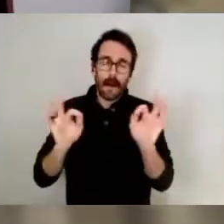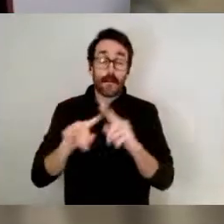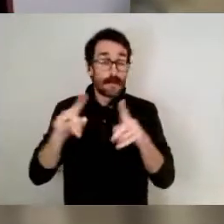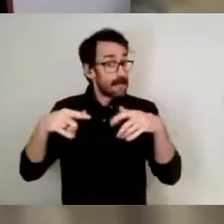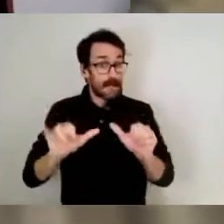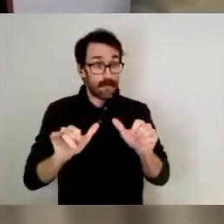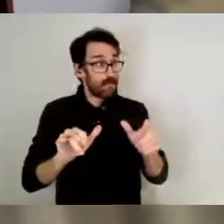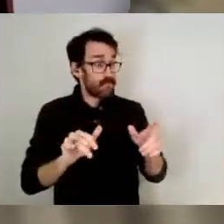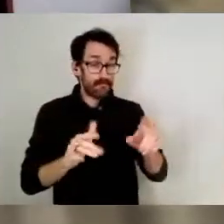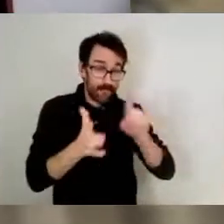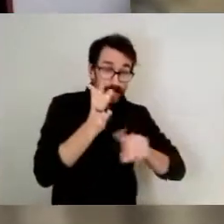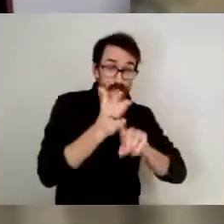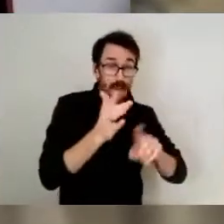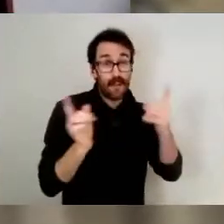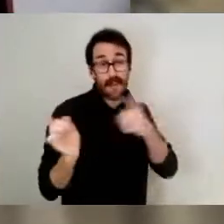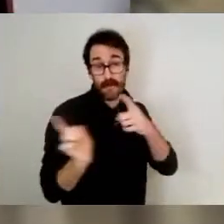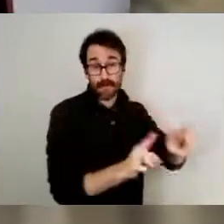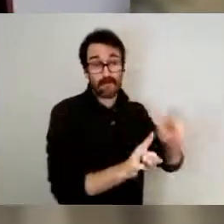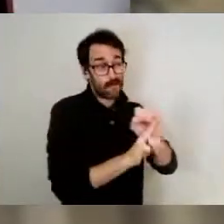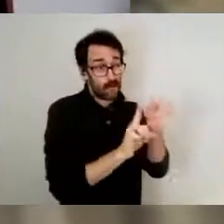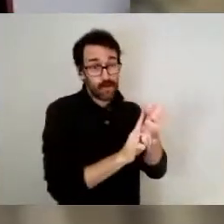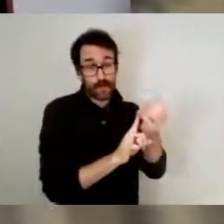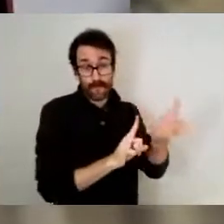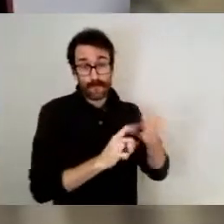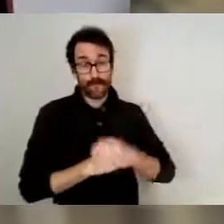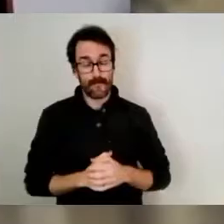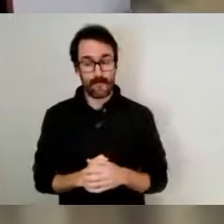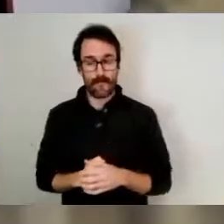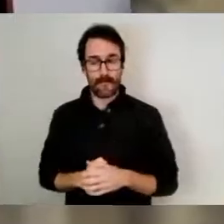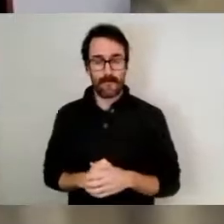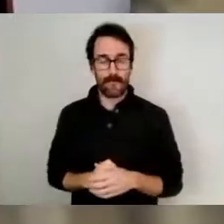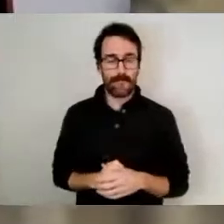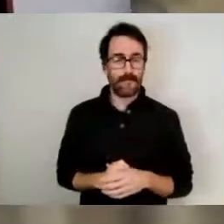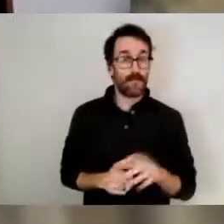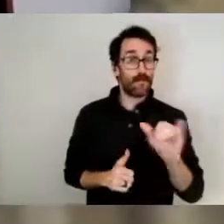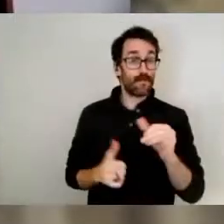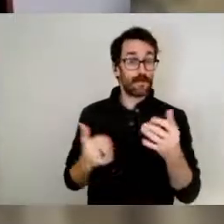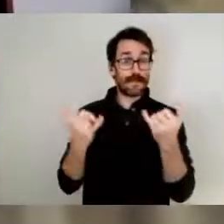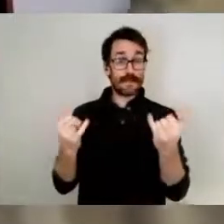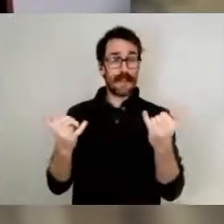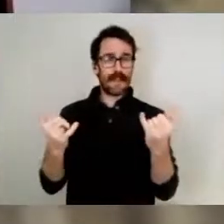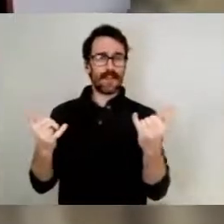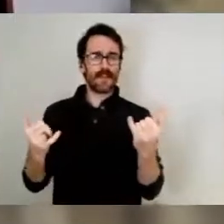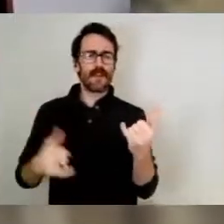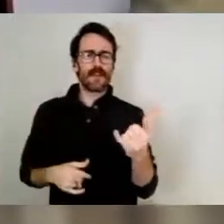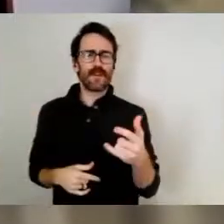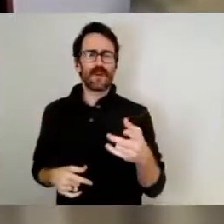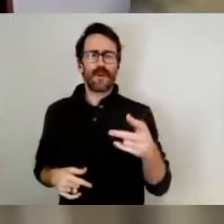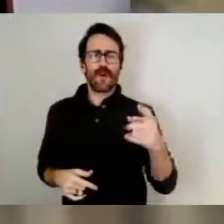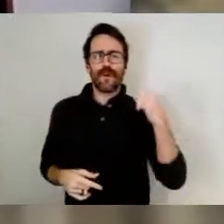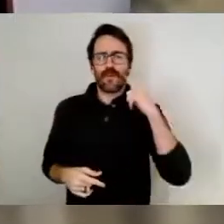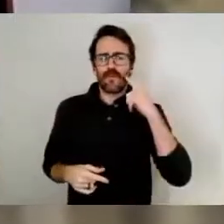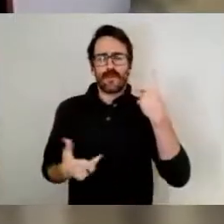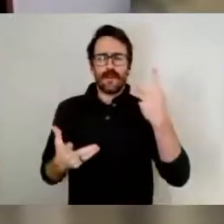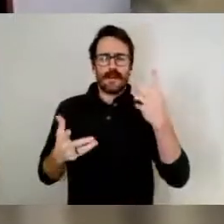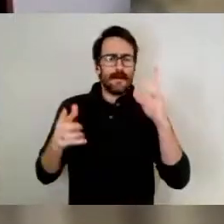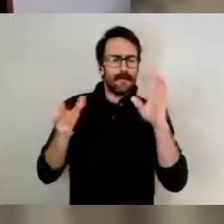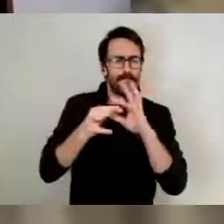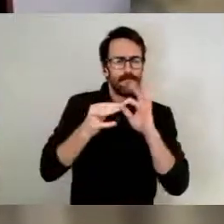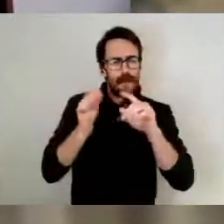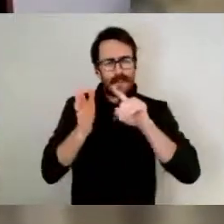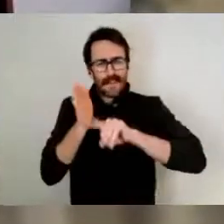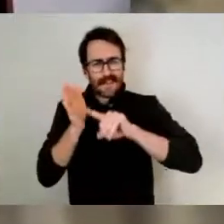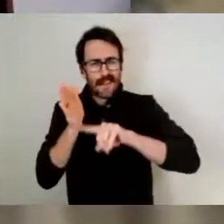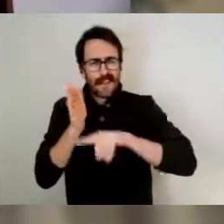really challenging situations on a regular basis. Today is a great example. We have the example you're talking about